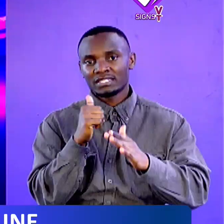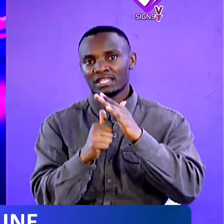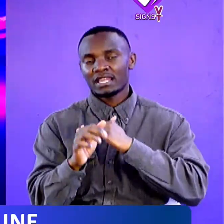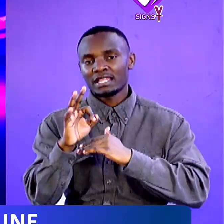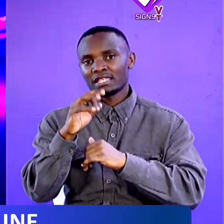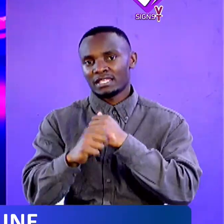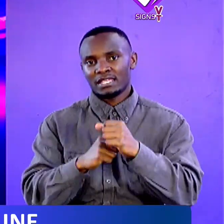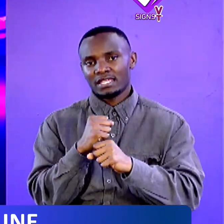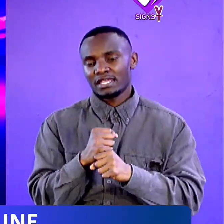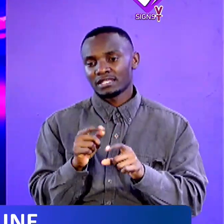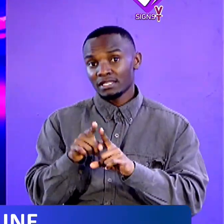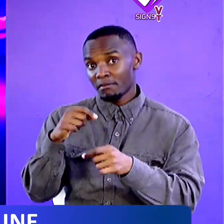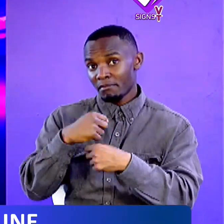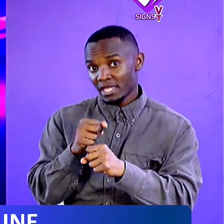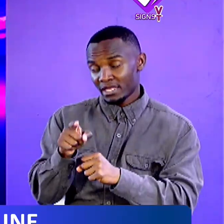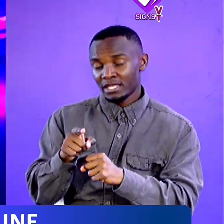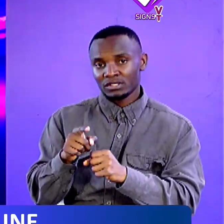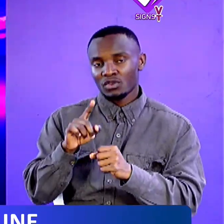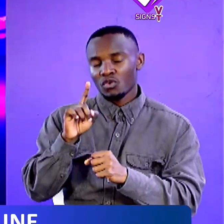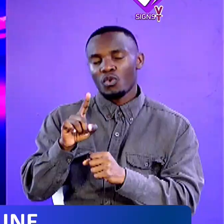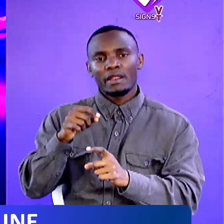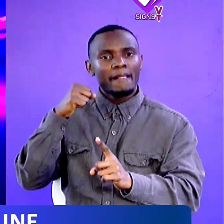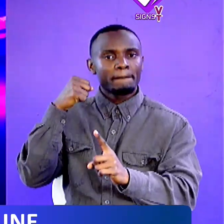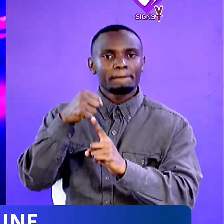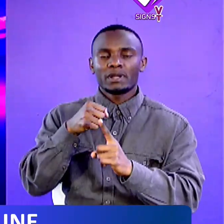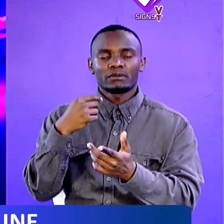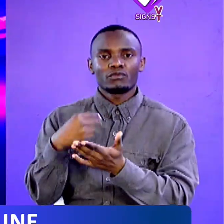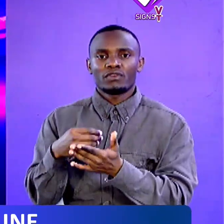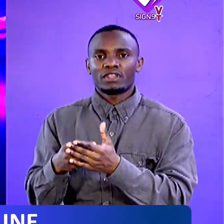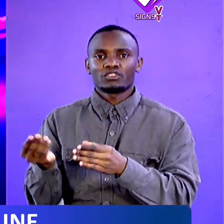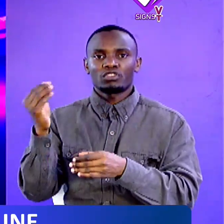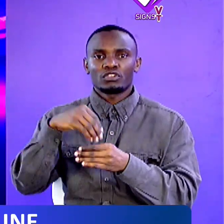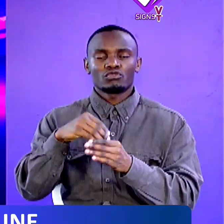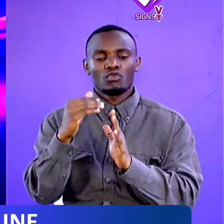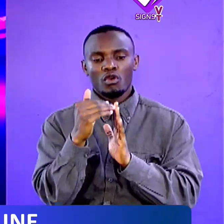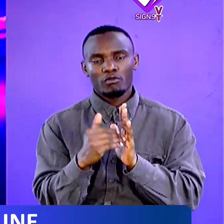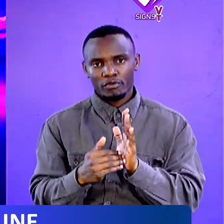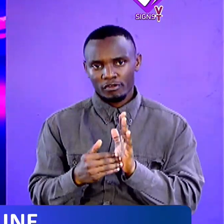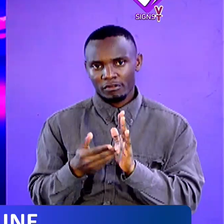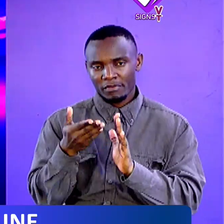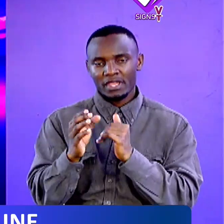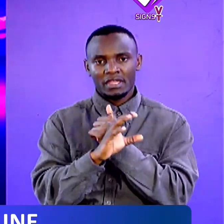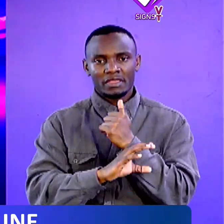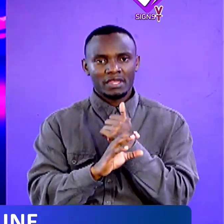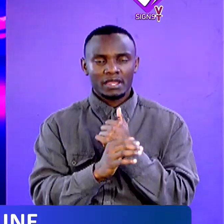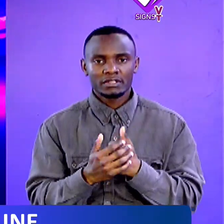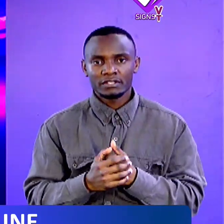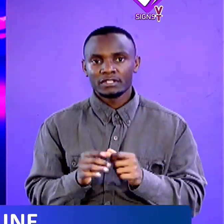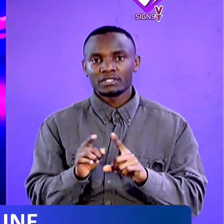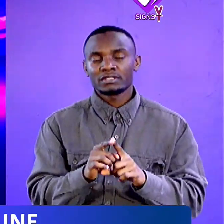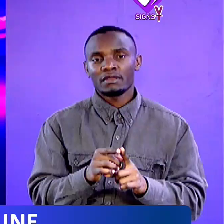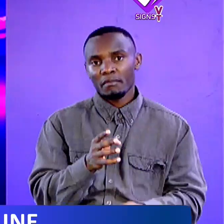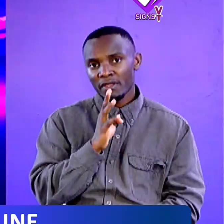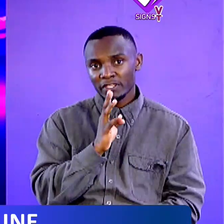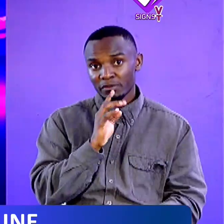making it one of the most impactful financial inclusion programs in the country's history. Speaking on Wednesday,